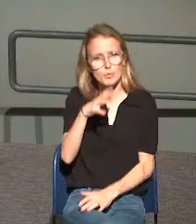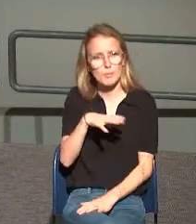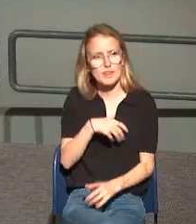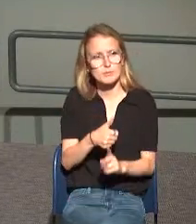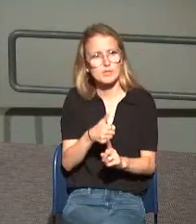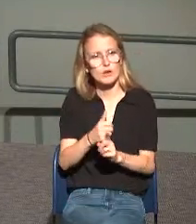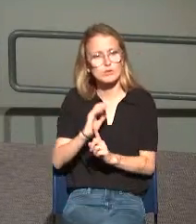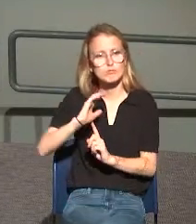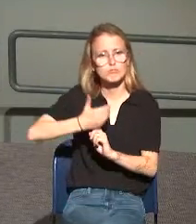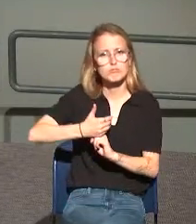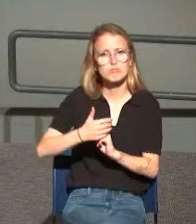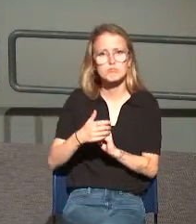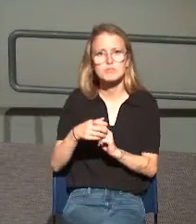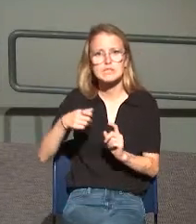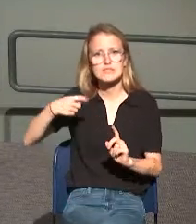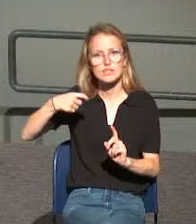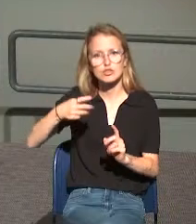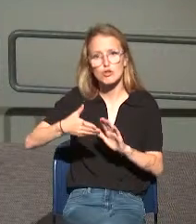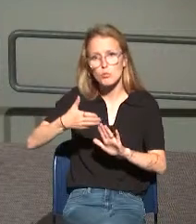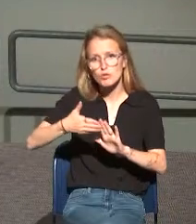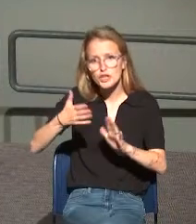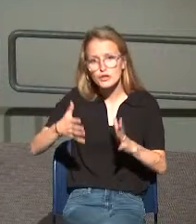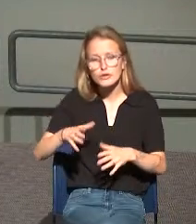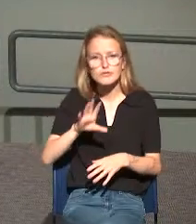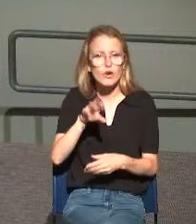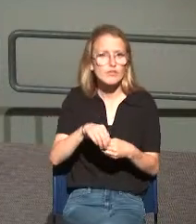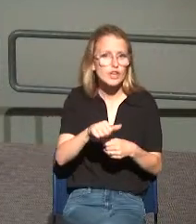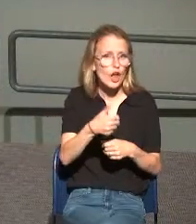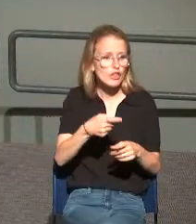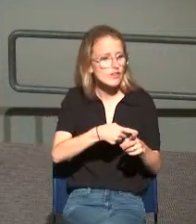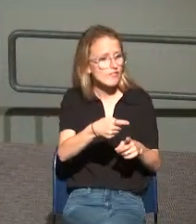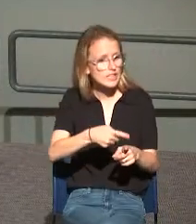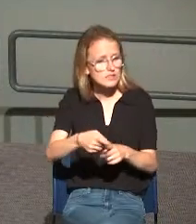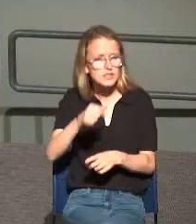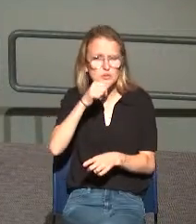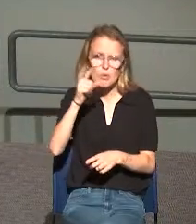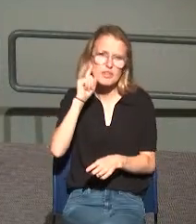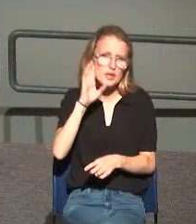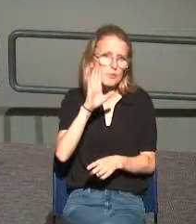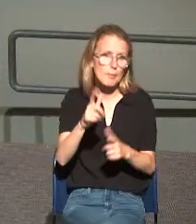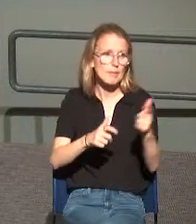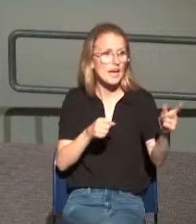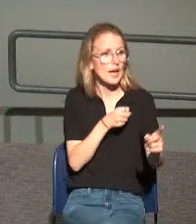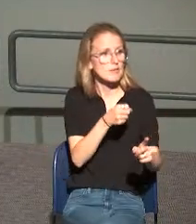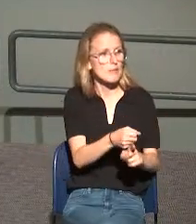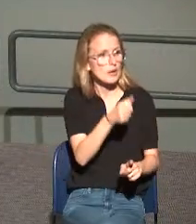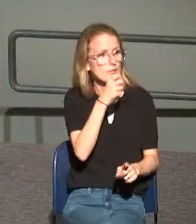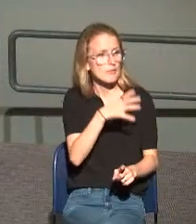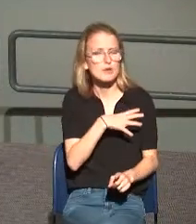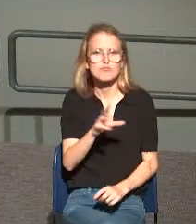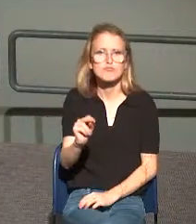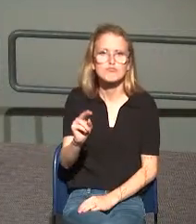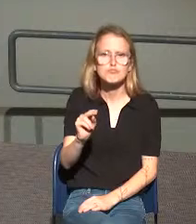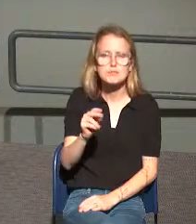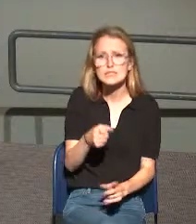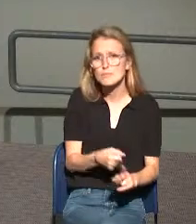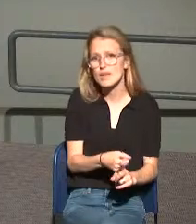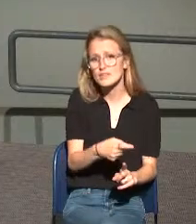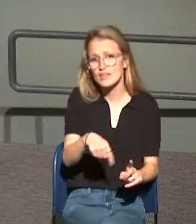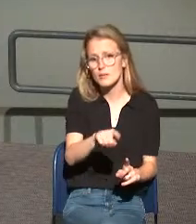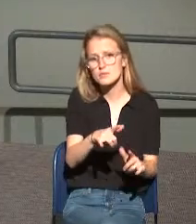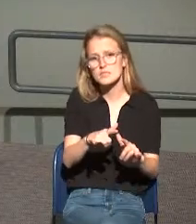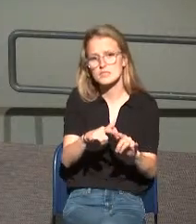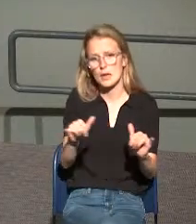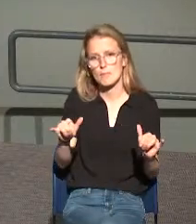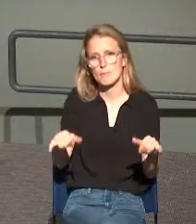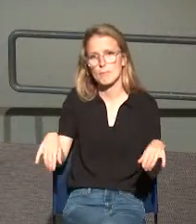sensor operators and doing other things. So I don't think it's going to have a big impact. So I mean, it's impacting them the same way it impacts the